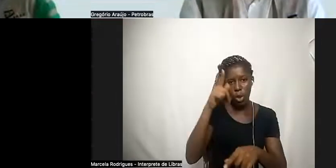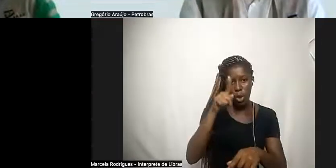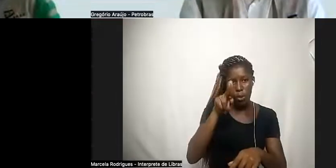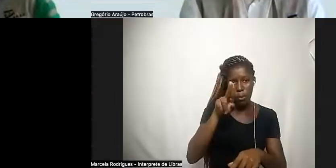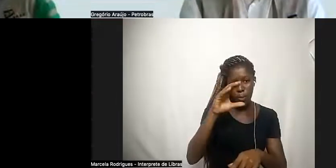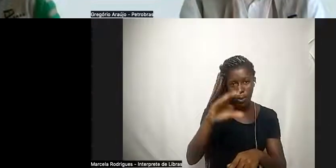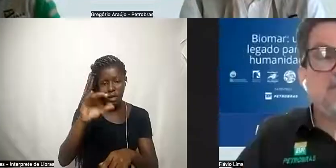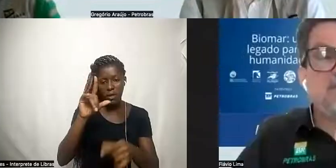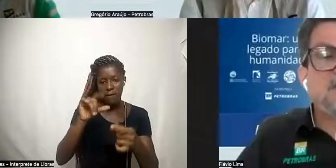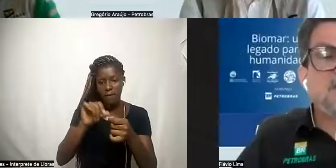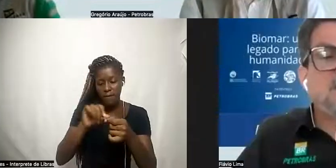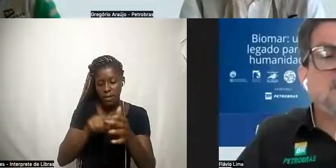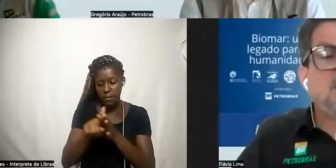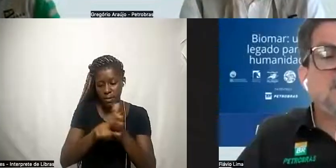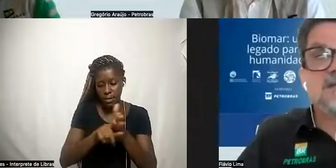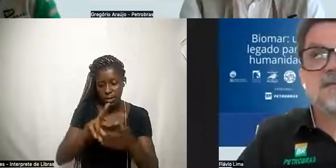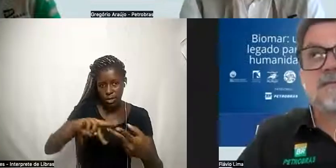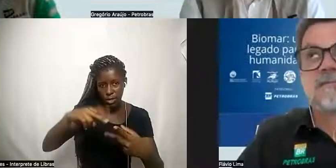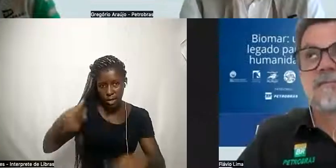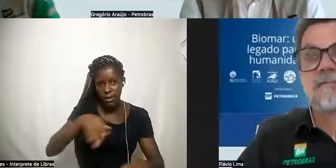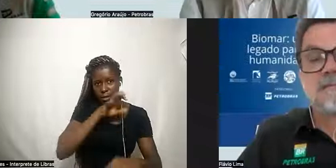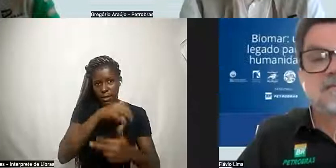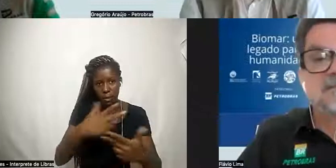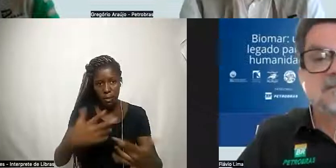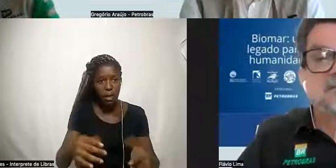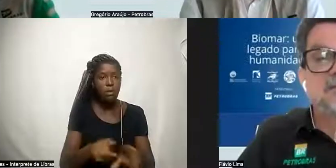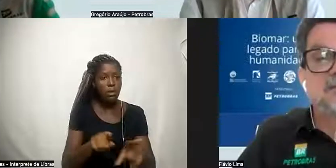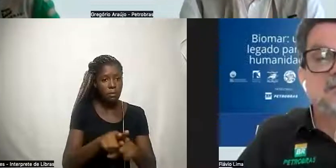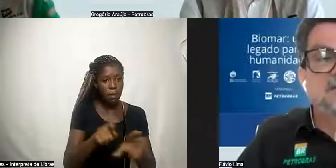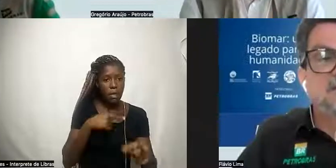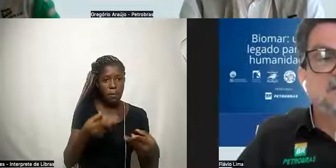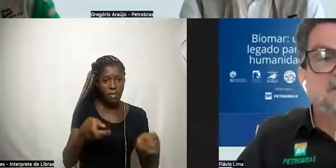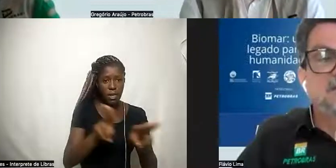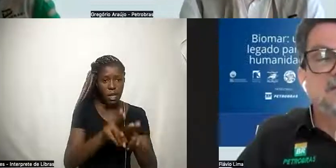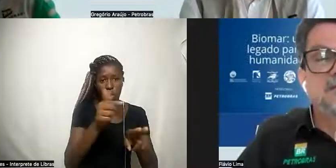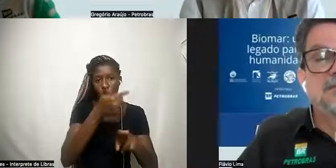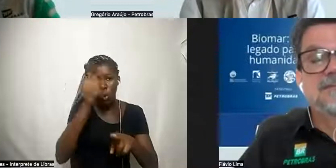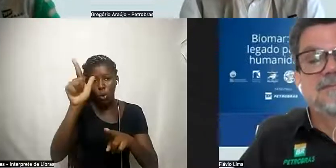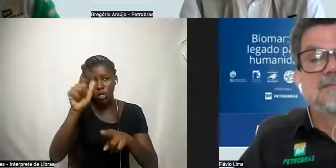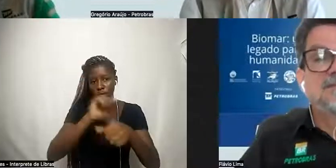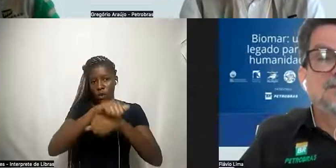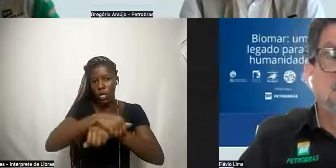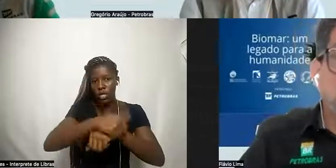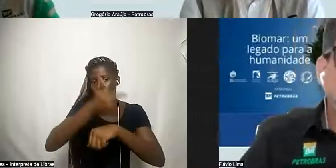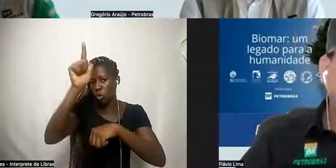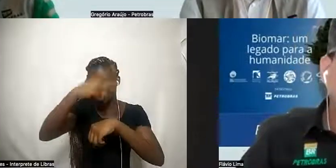genetic studies, and I believe that we can establish the international